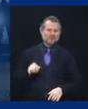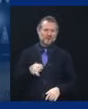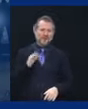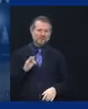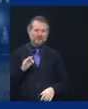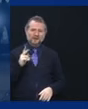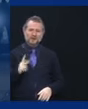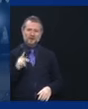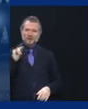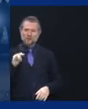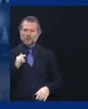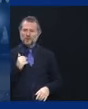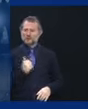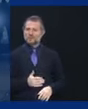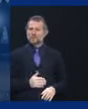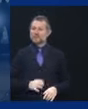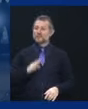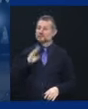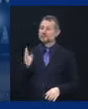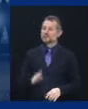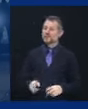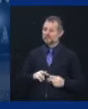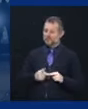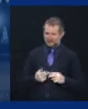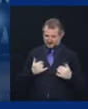virus is still flying into JFK.